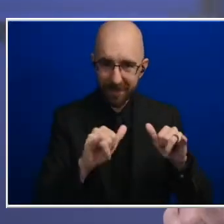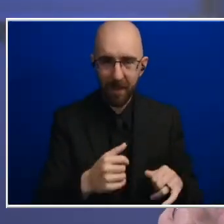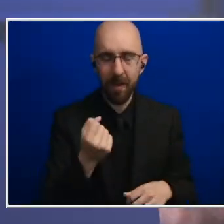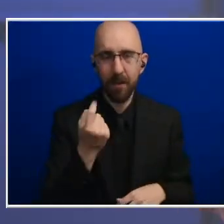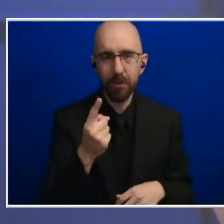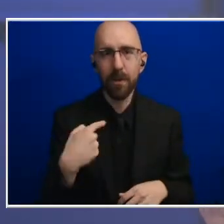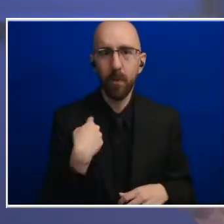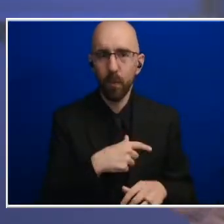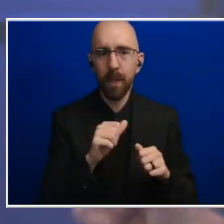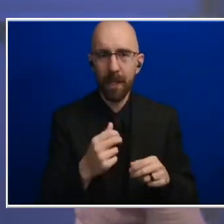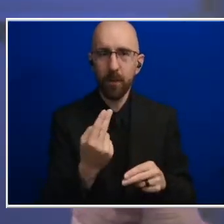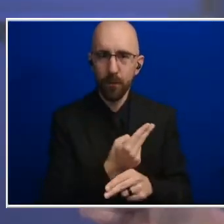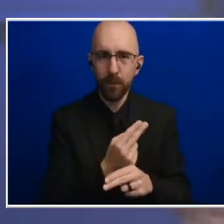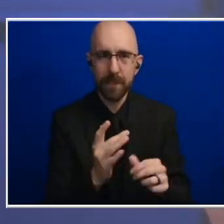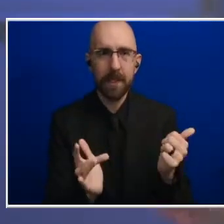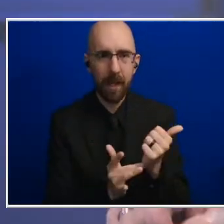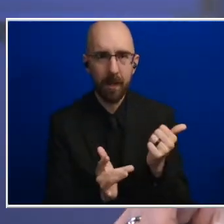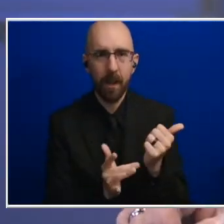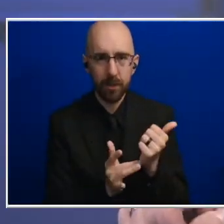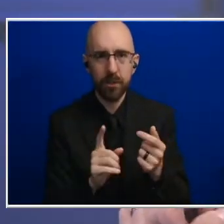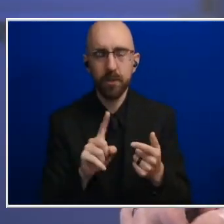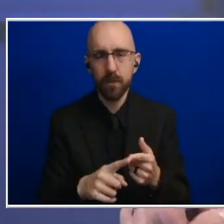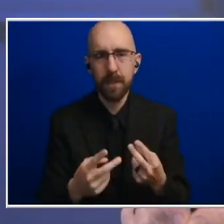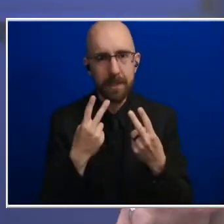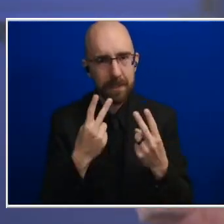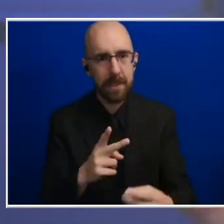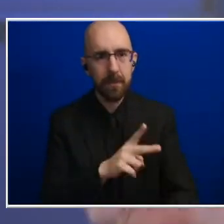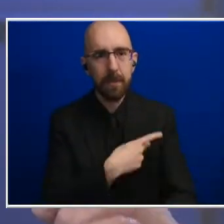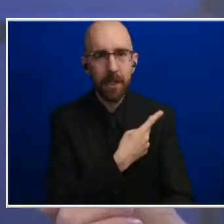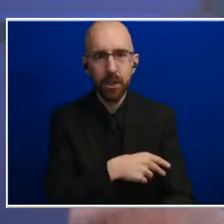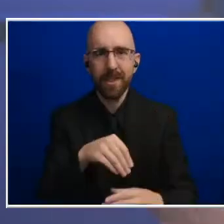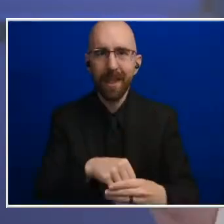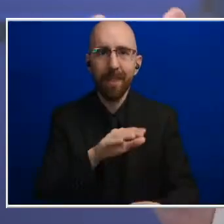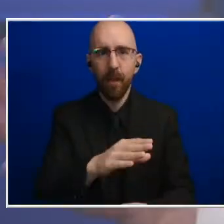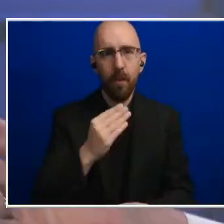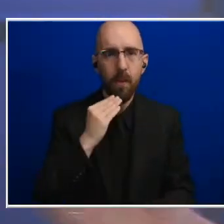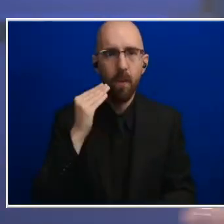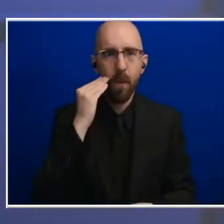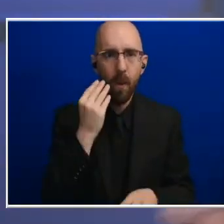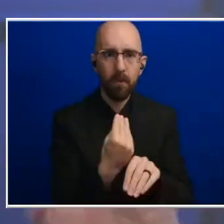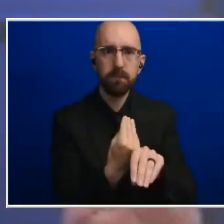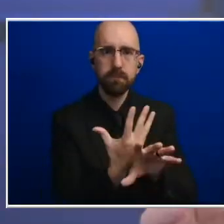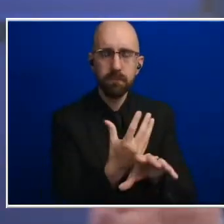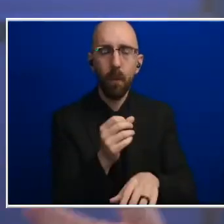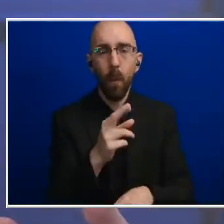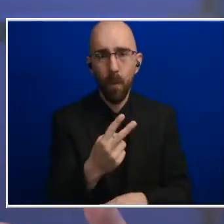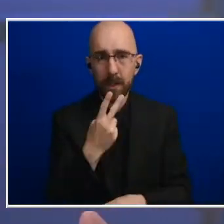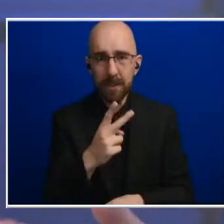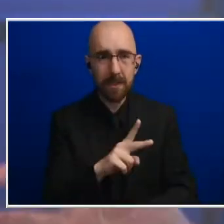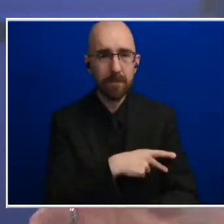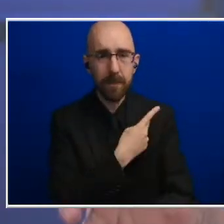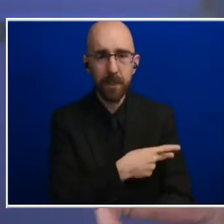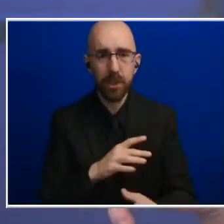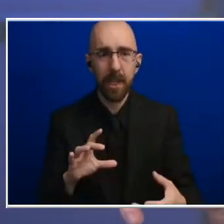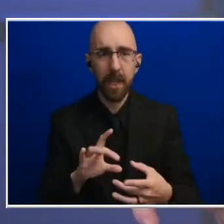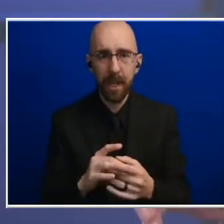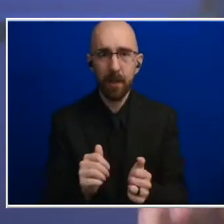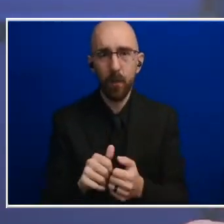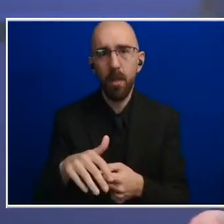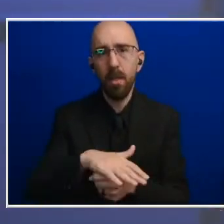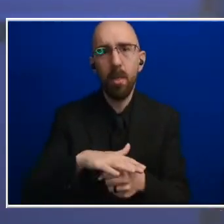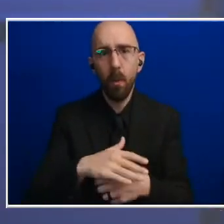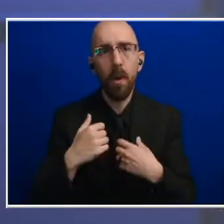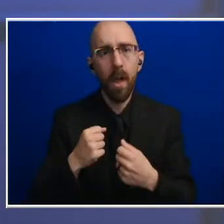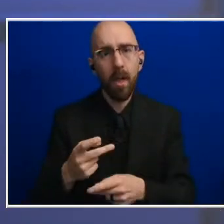the technology to see patients in the comfort of their homes, or to see patients that are connected with a local healthcare provider in